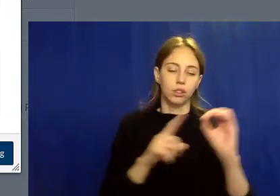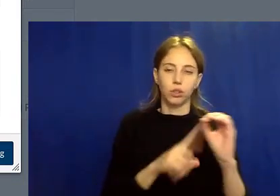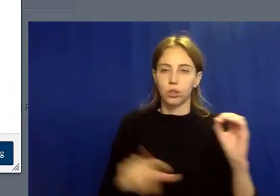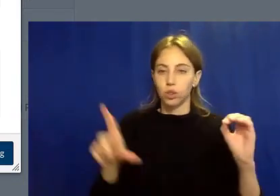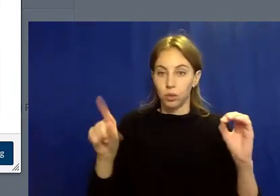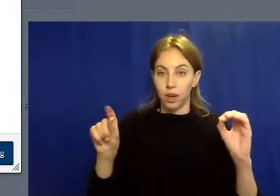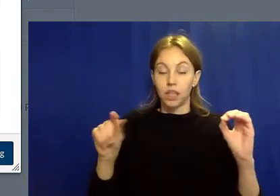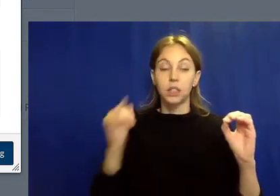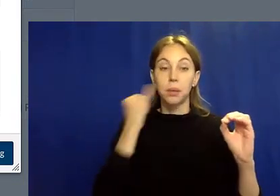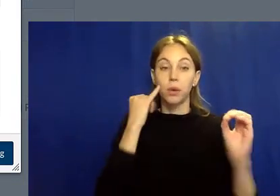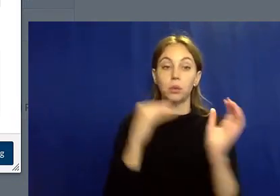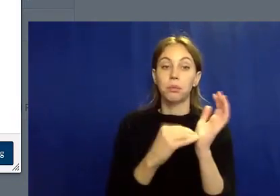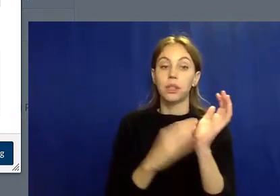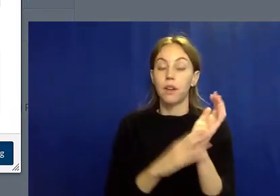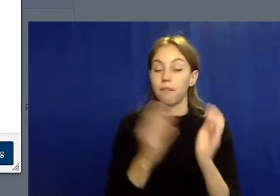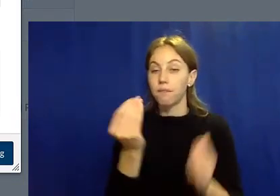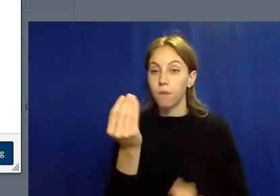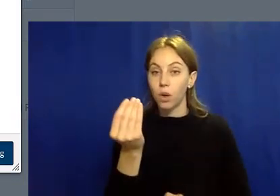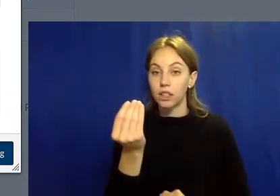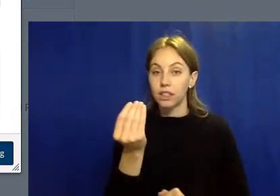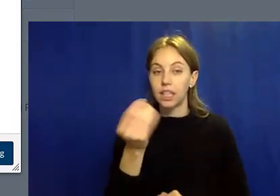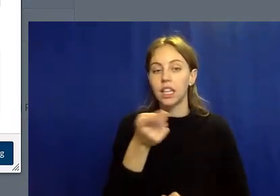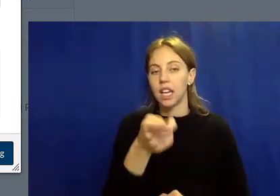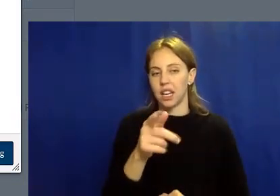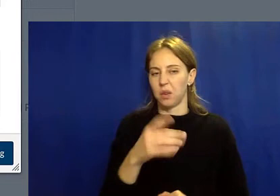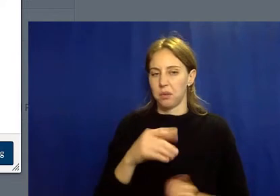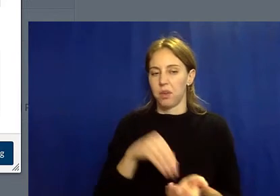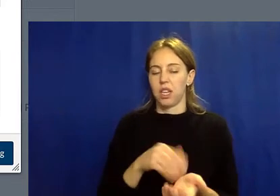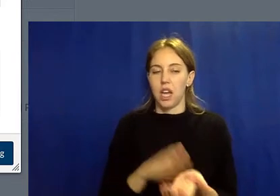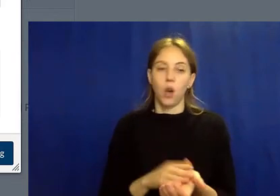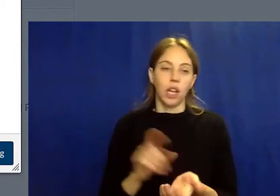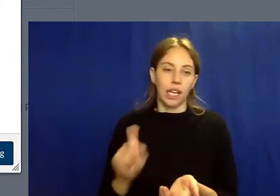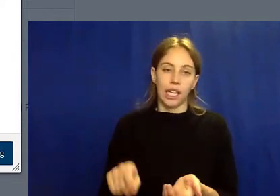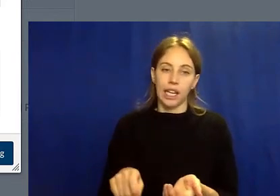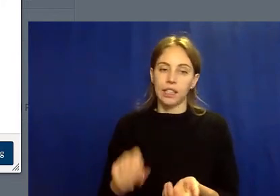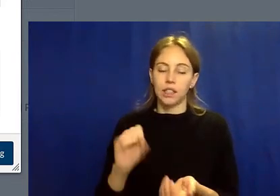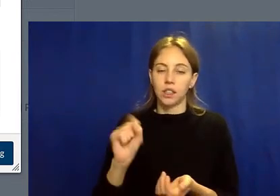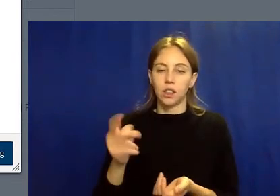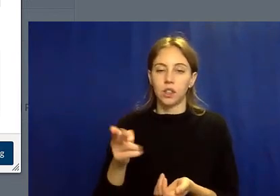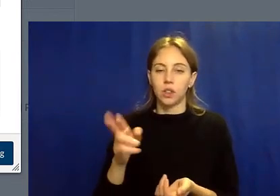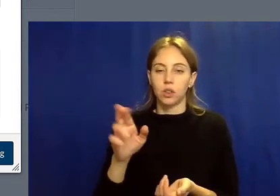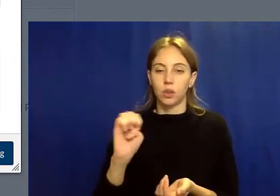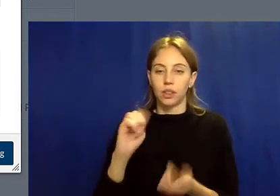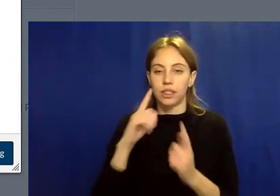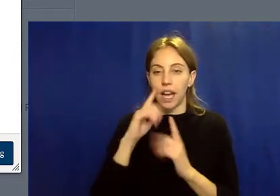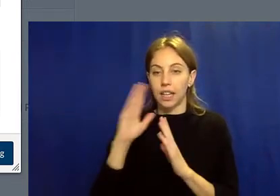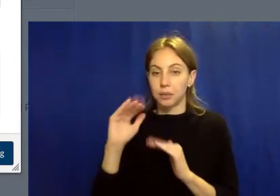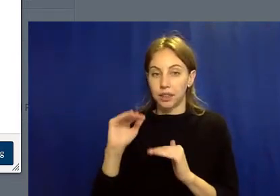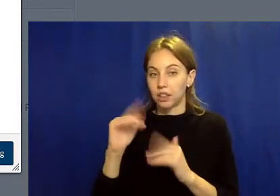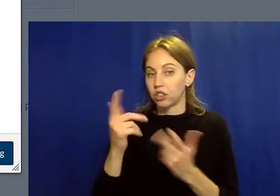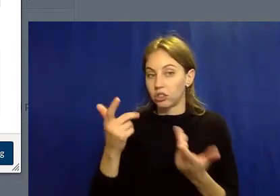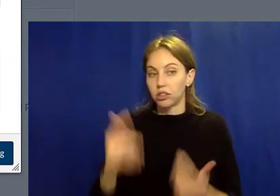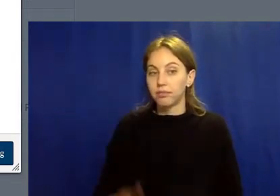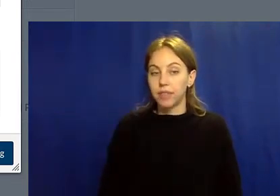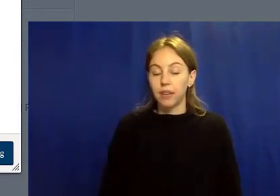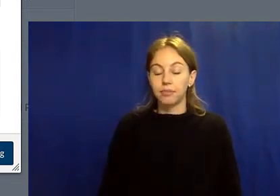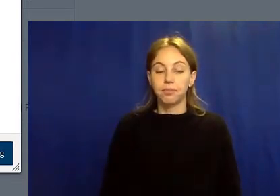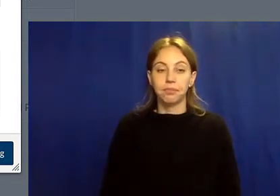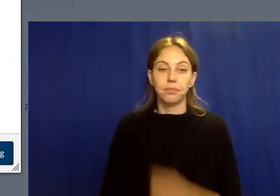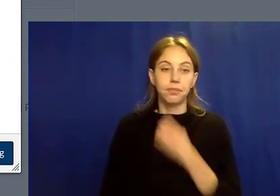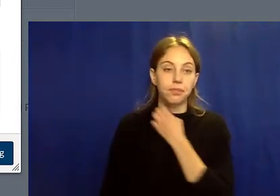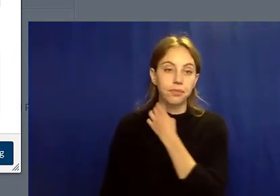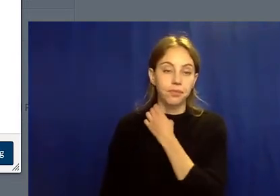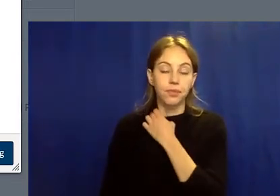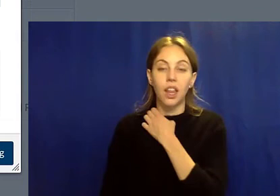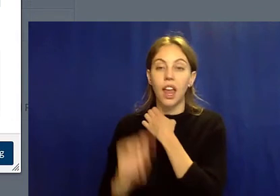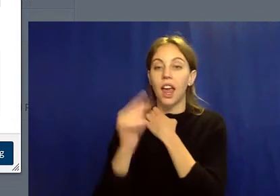14 here, this would be meets source expectations, okay, or something like that. And then